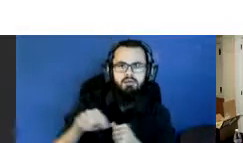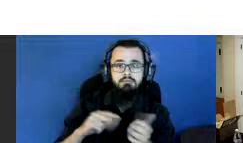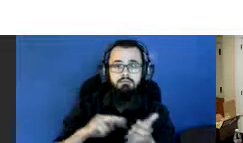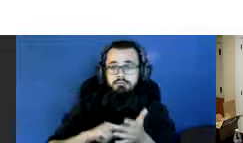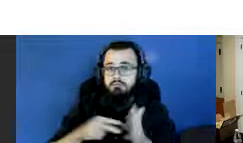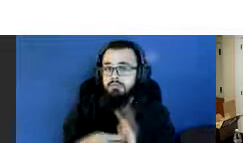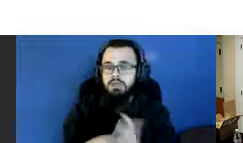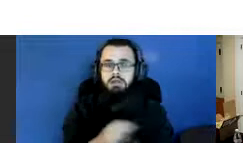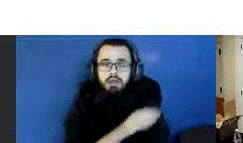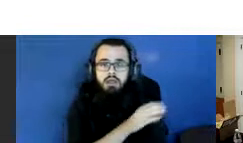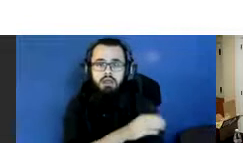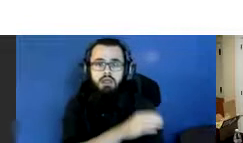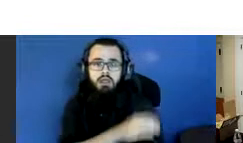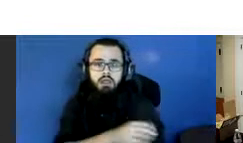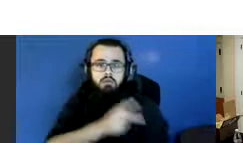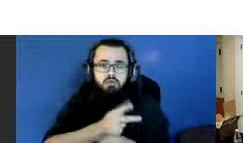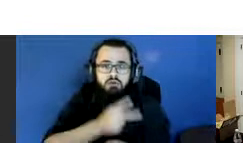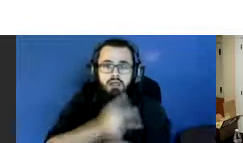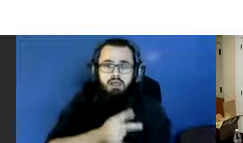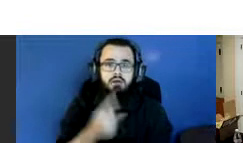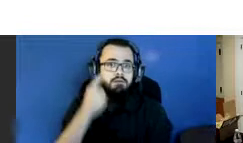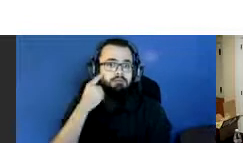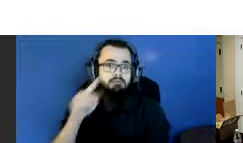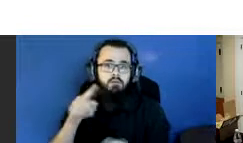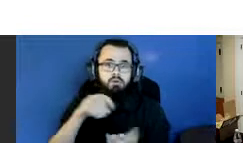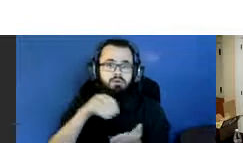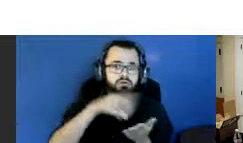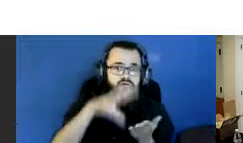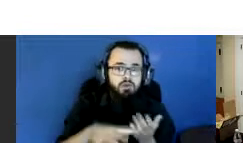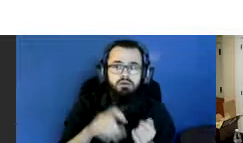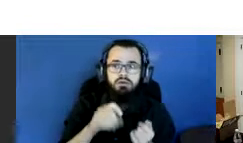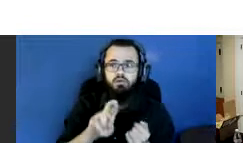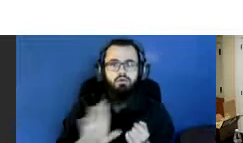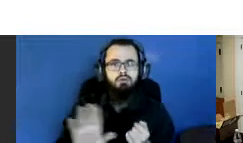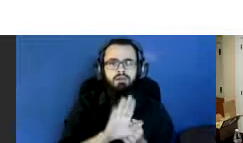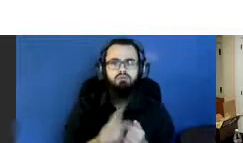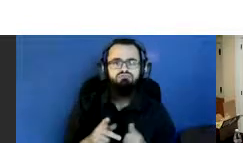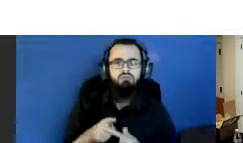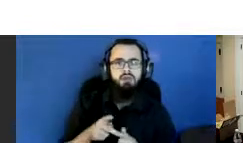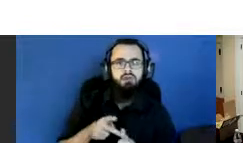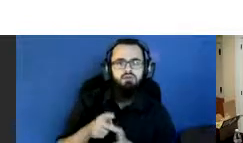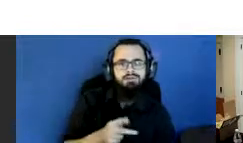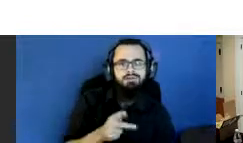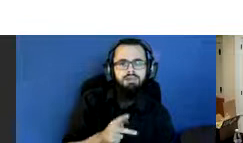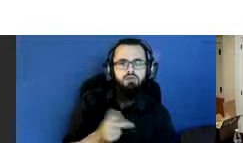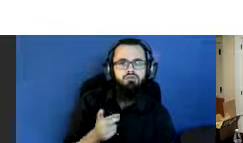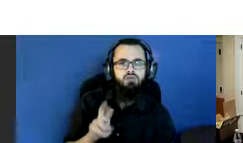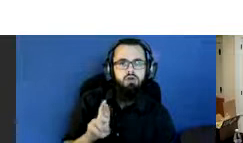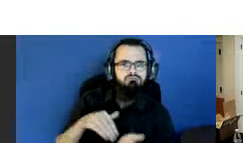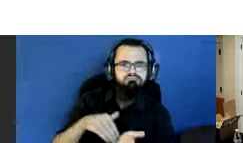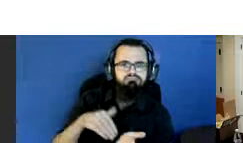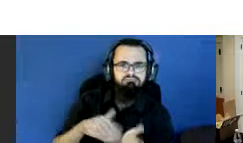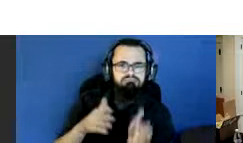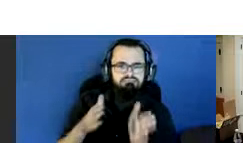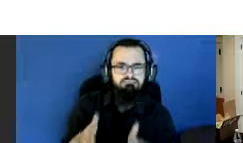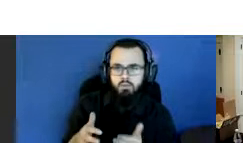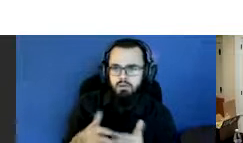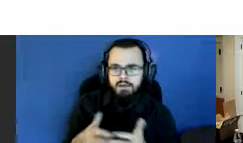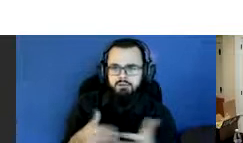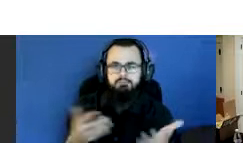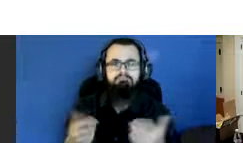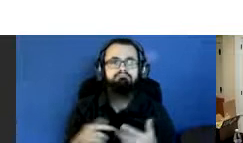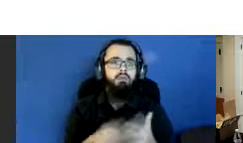and getting them to campus care for students or to their primary care folks. It may mean contacting faculty.